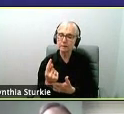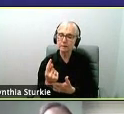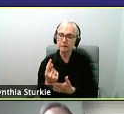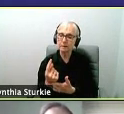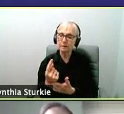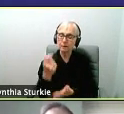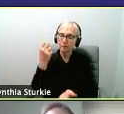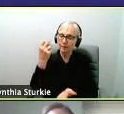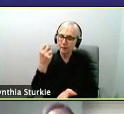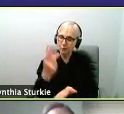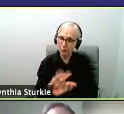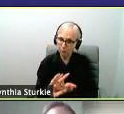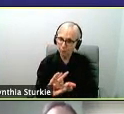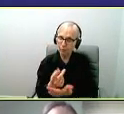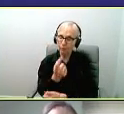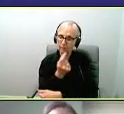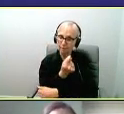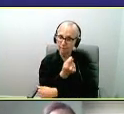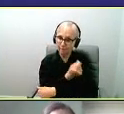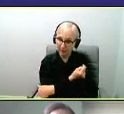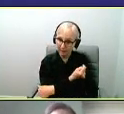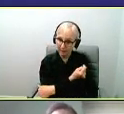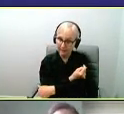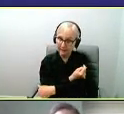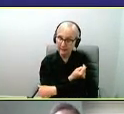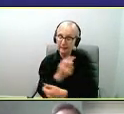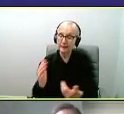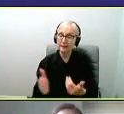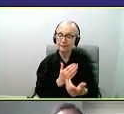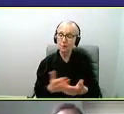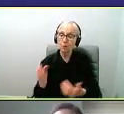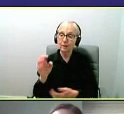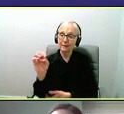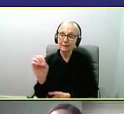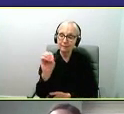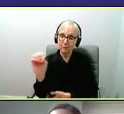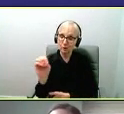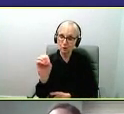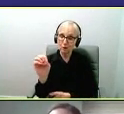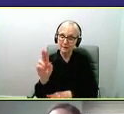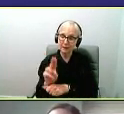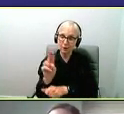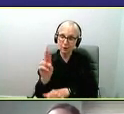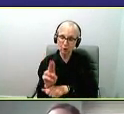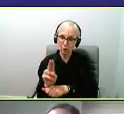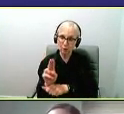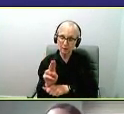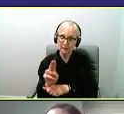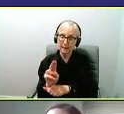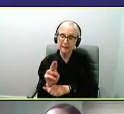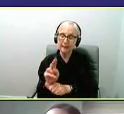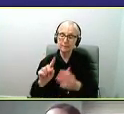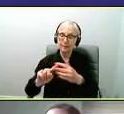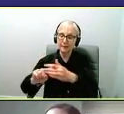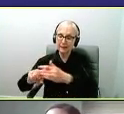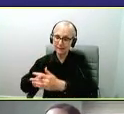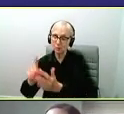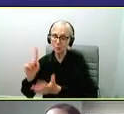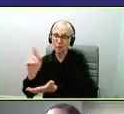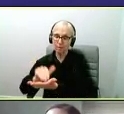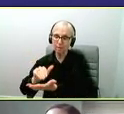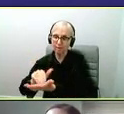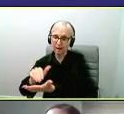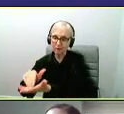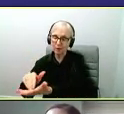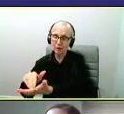approve a vaccine, even with emergency use authorization, begins with thousands of children and their families, who we must